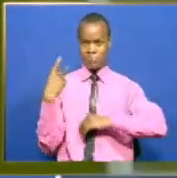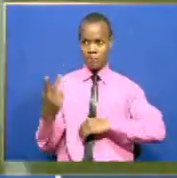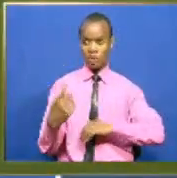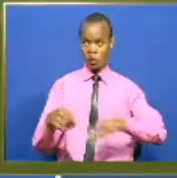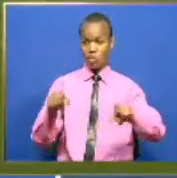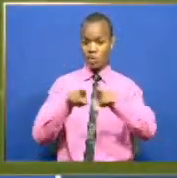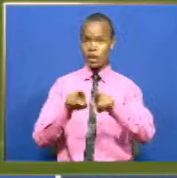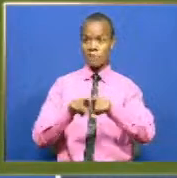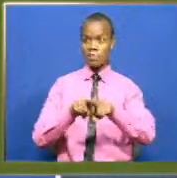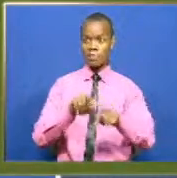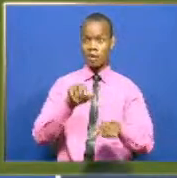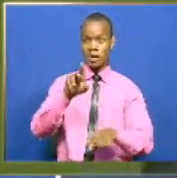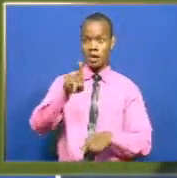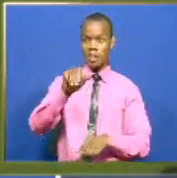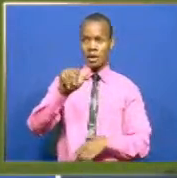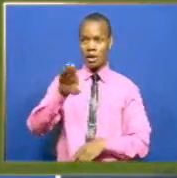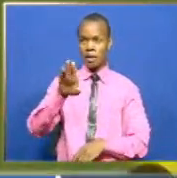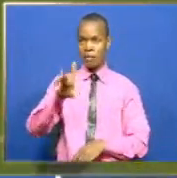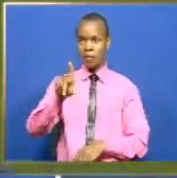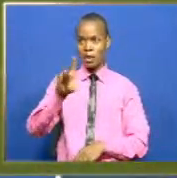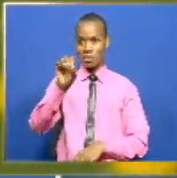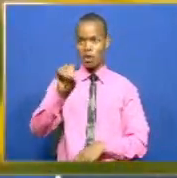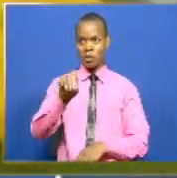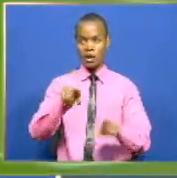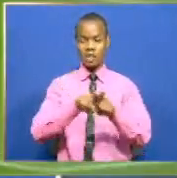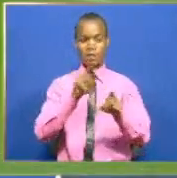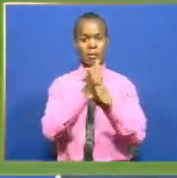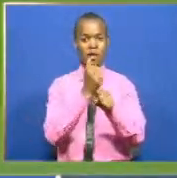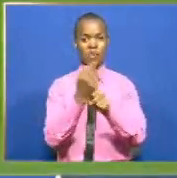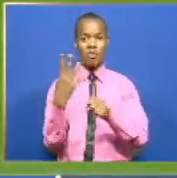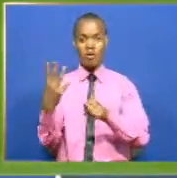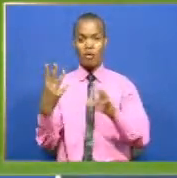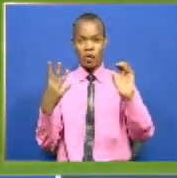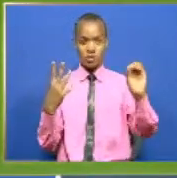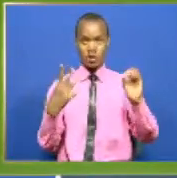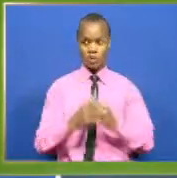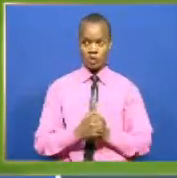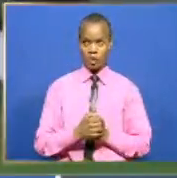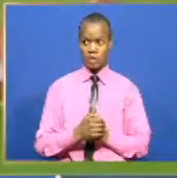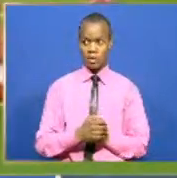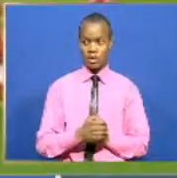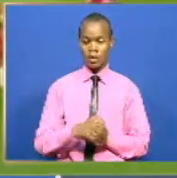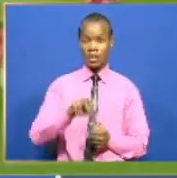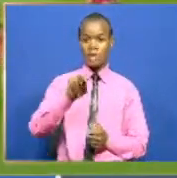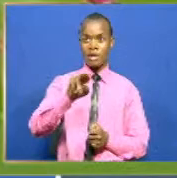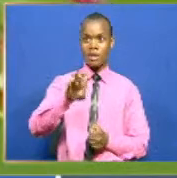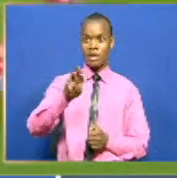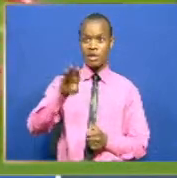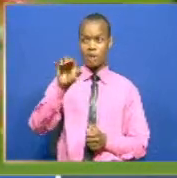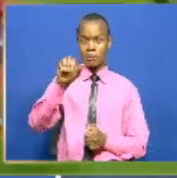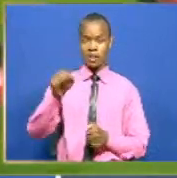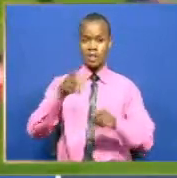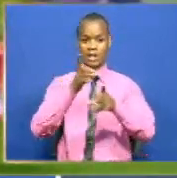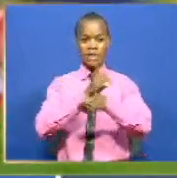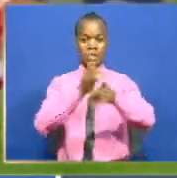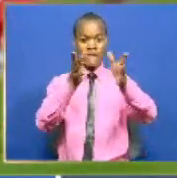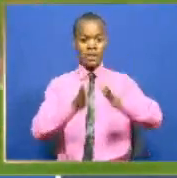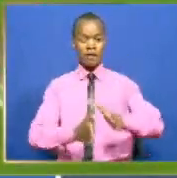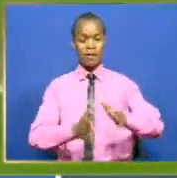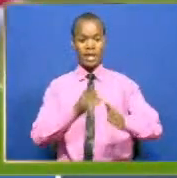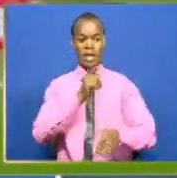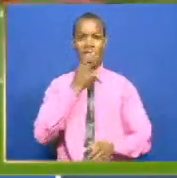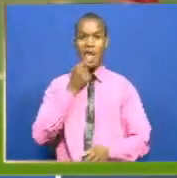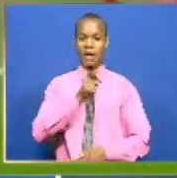Spaniard Pablo Sarabia, who set up Florenzi, made it 4-0 late on. Nimes defender Loic Landre was sent off for a reckless challenge on